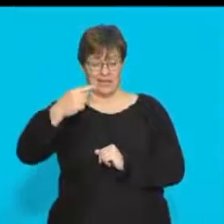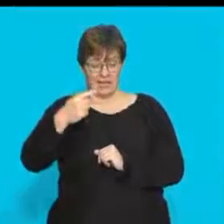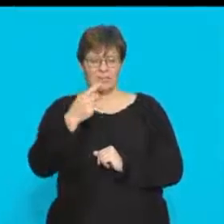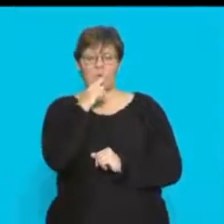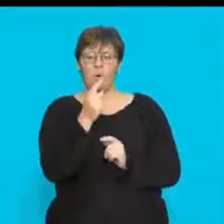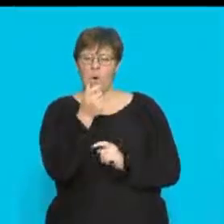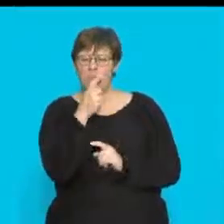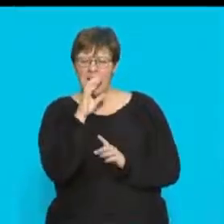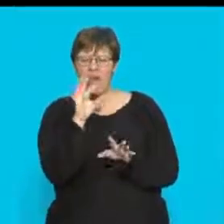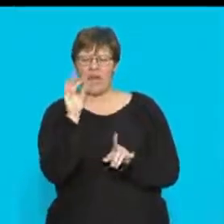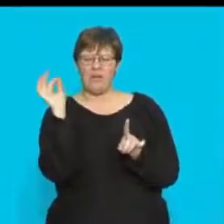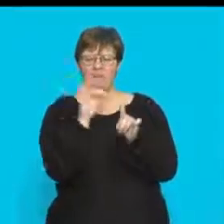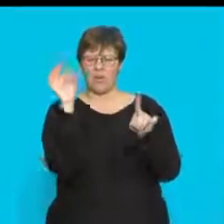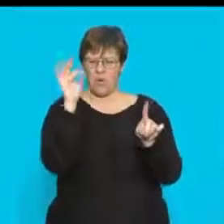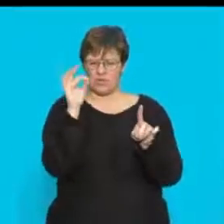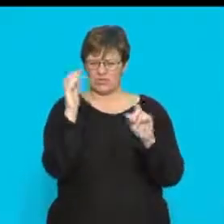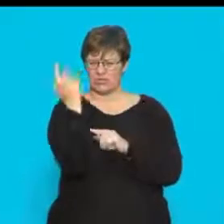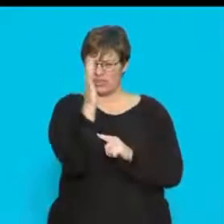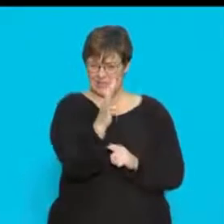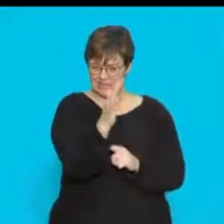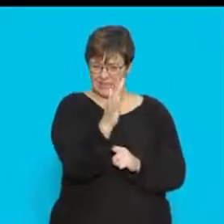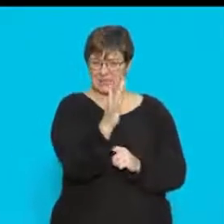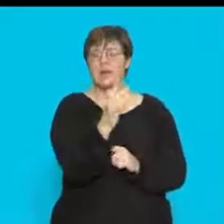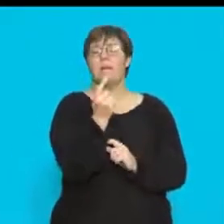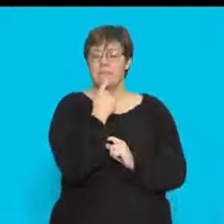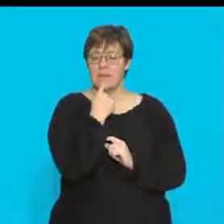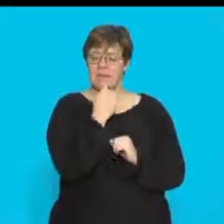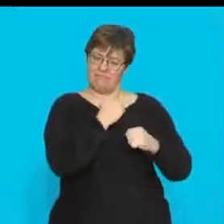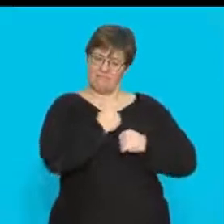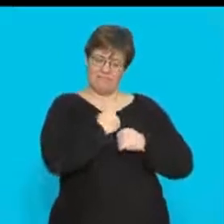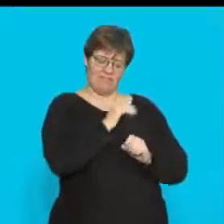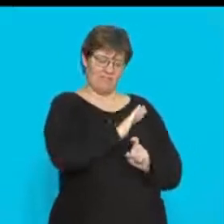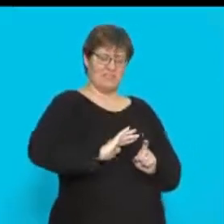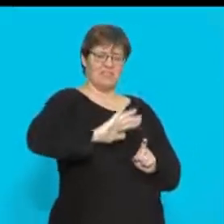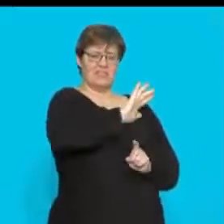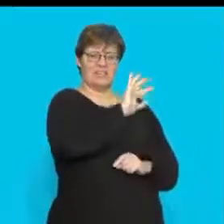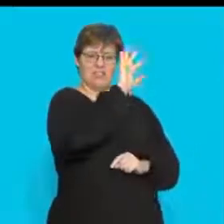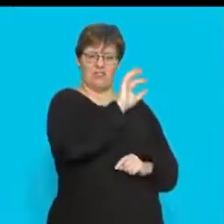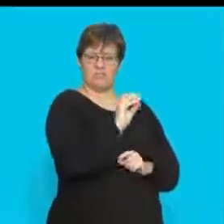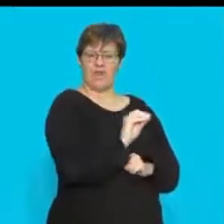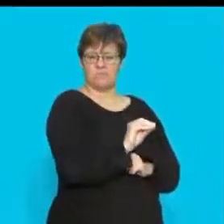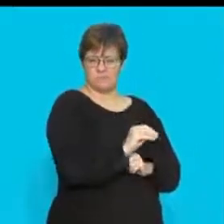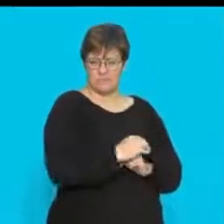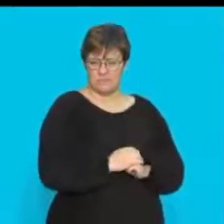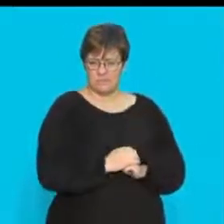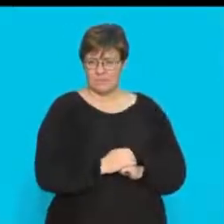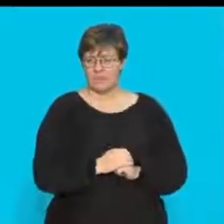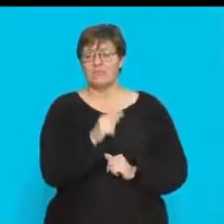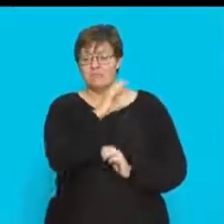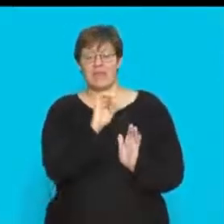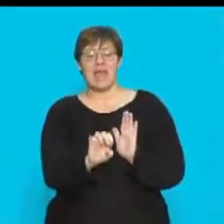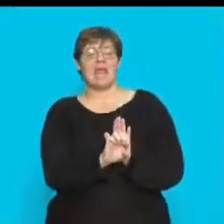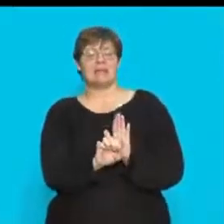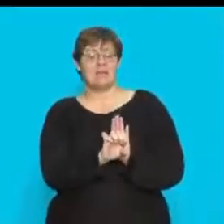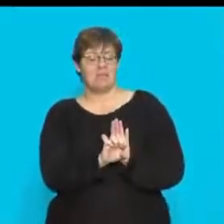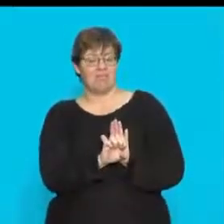plant, almost like a bit of a thorn tree, right, that is endemic to our country. So over there, the pendoering is an